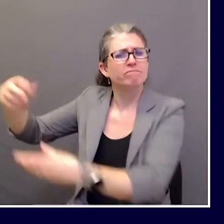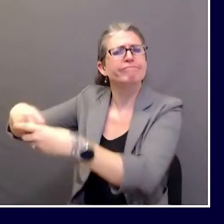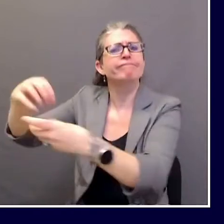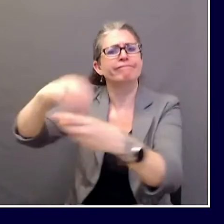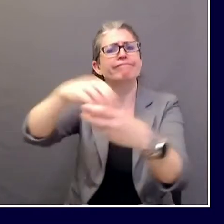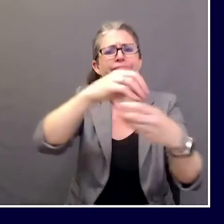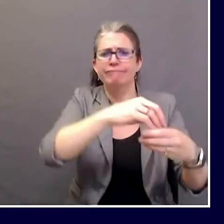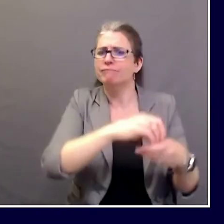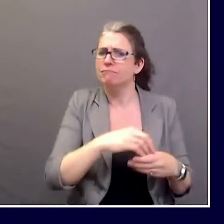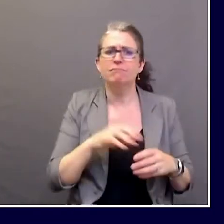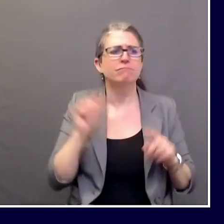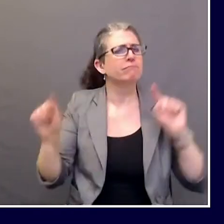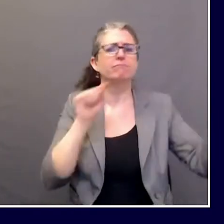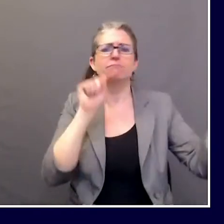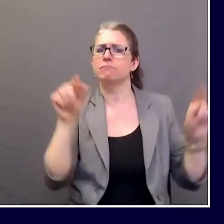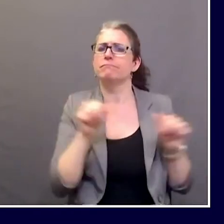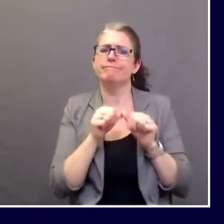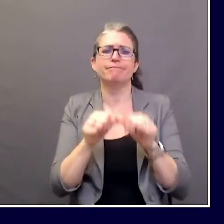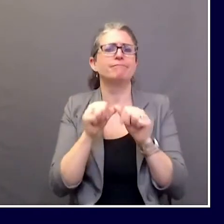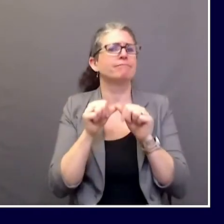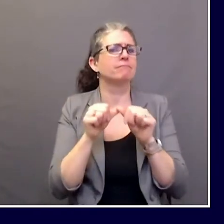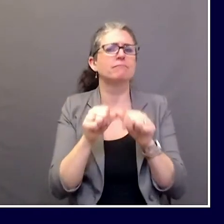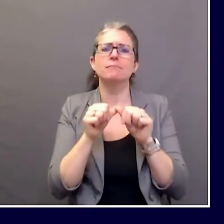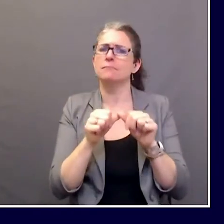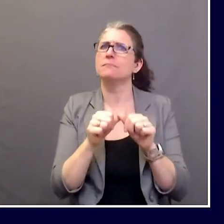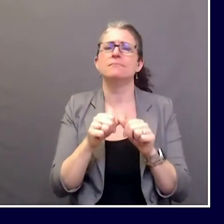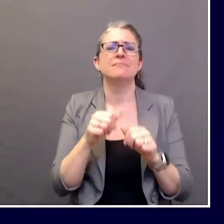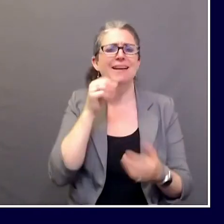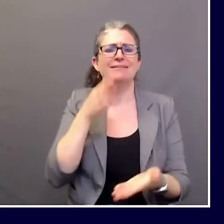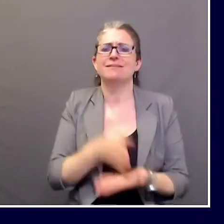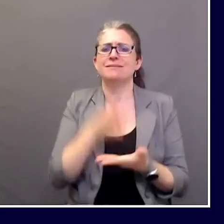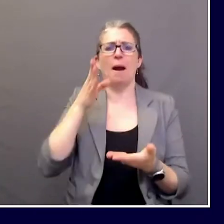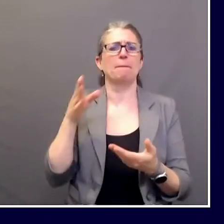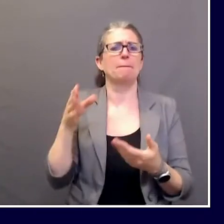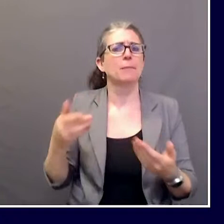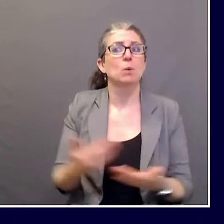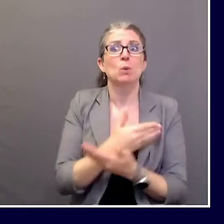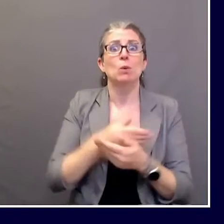we want to get it out to every corner of the state as quickly as possible.